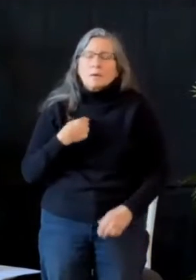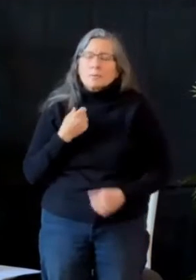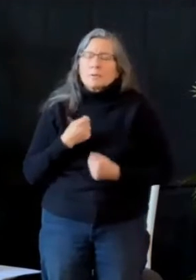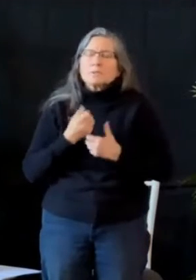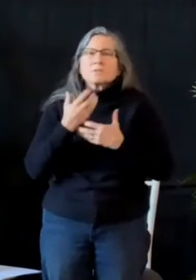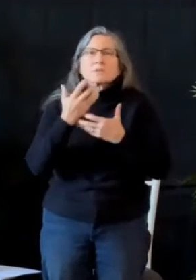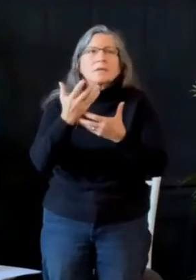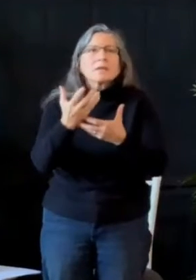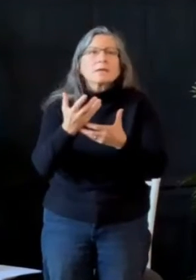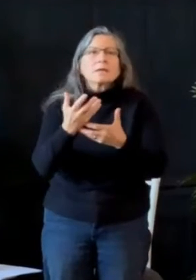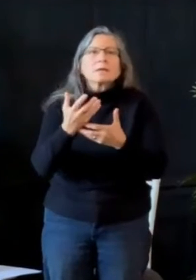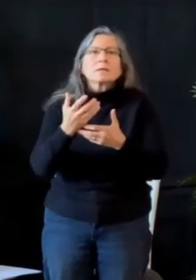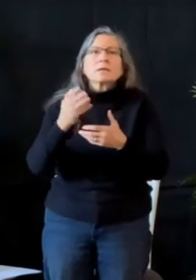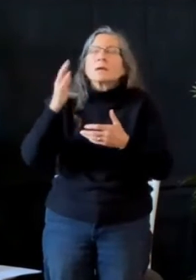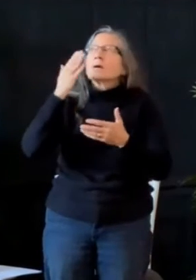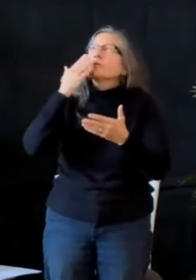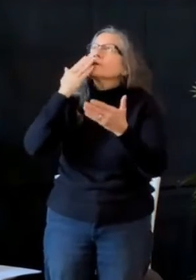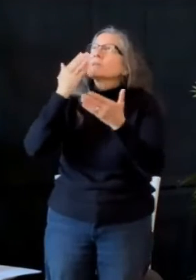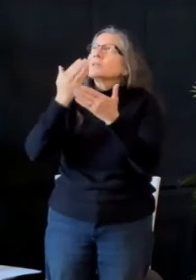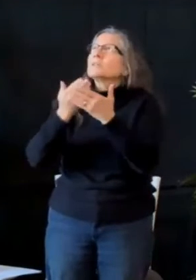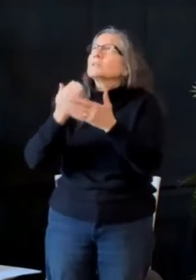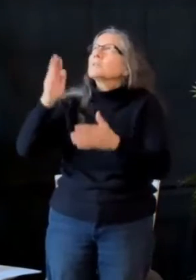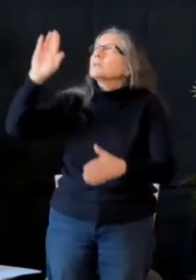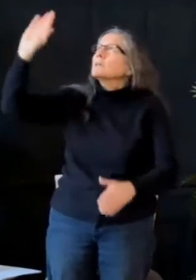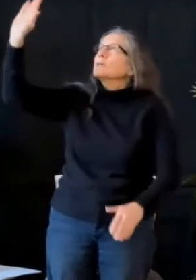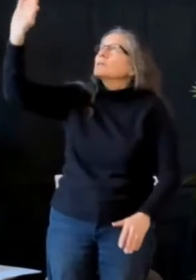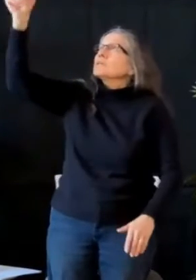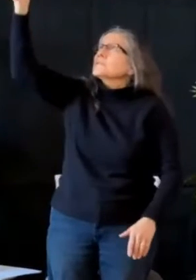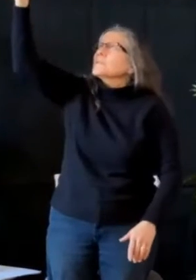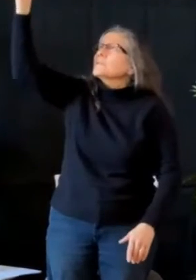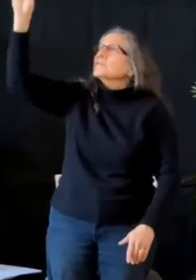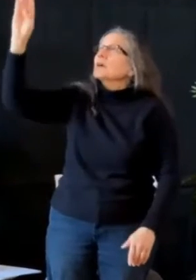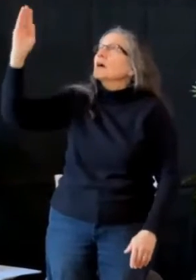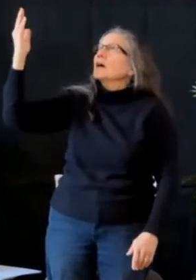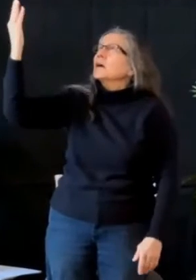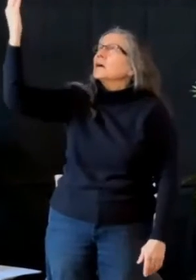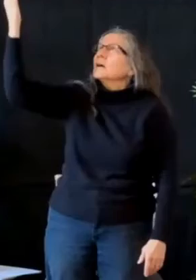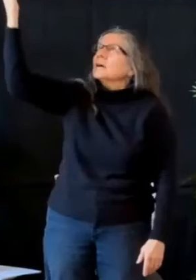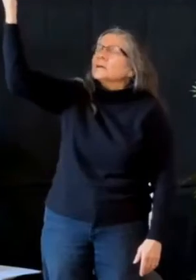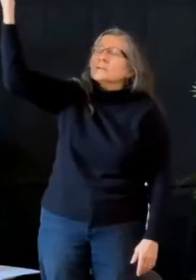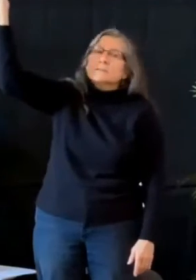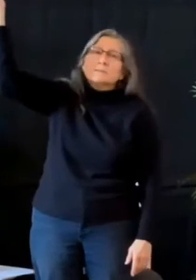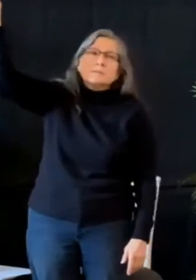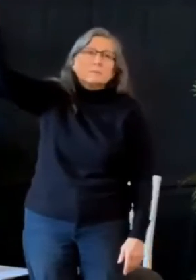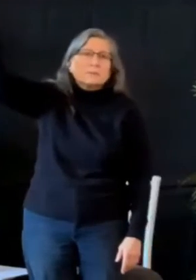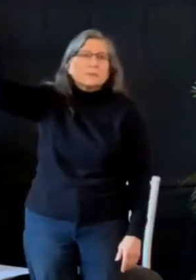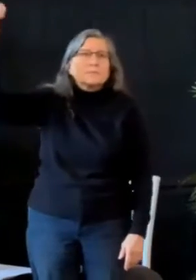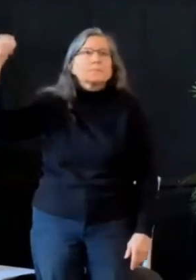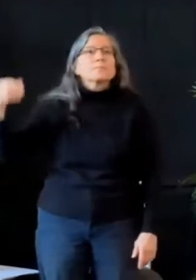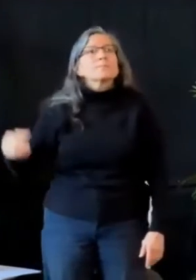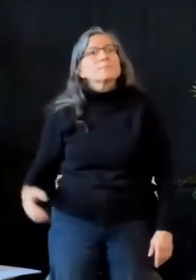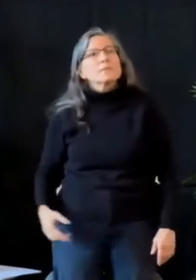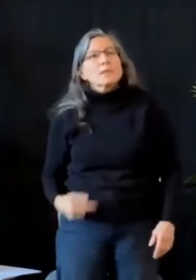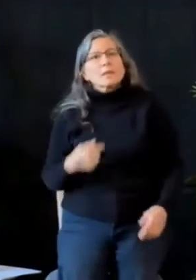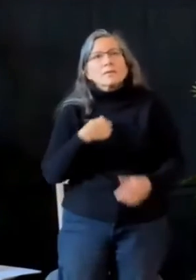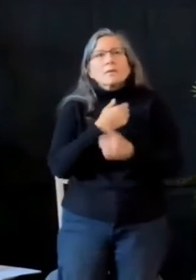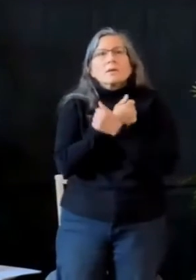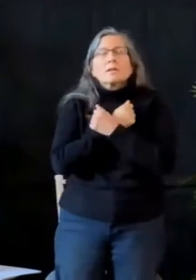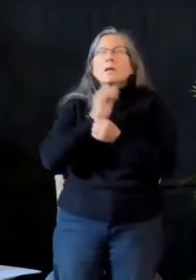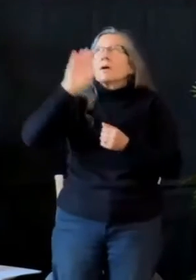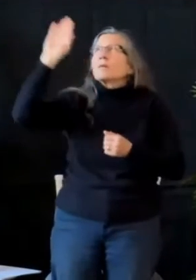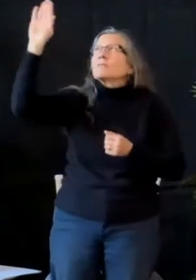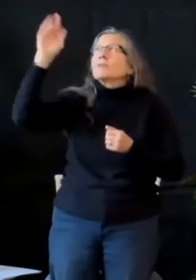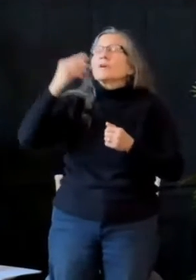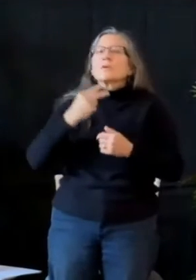able, I will sing of the goodness of God. I love